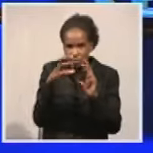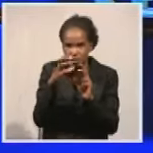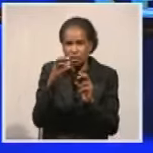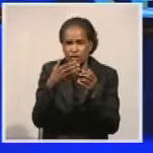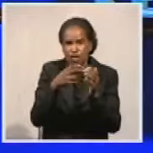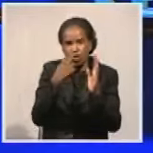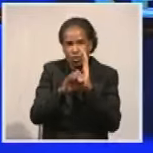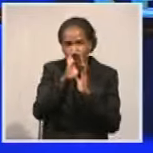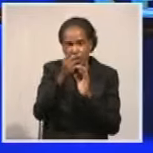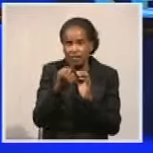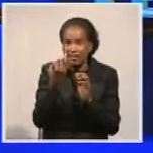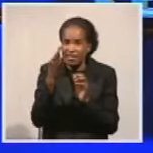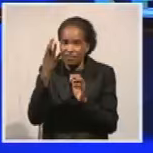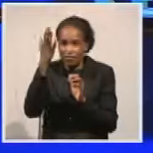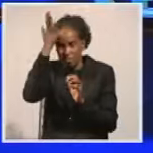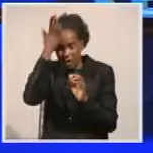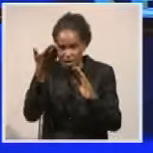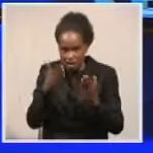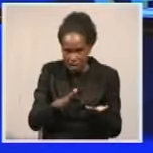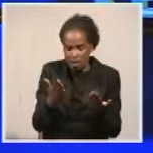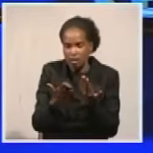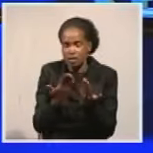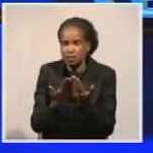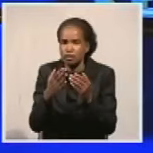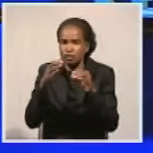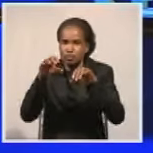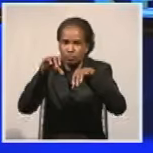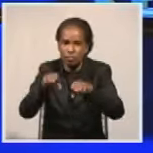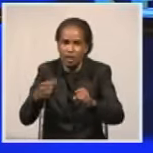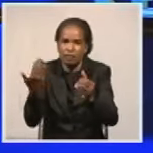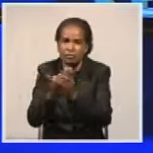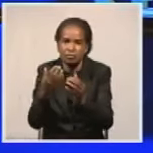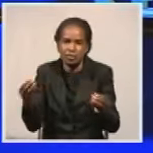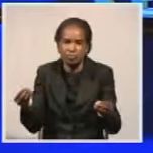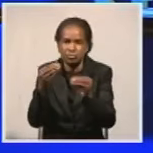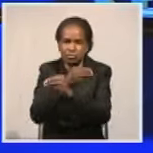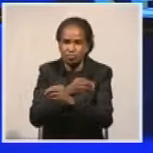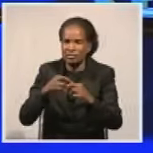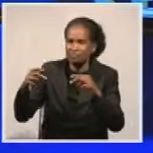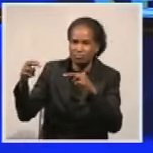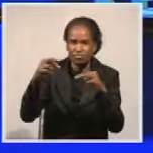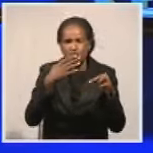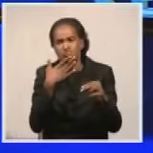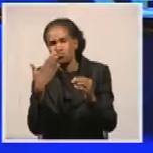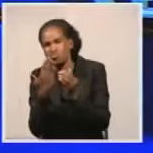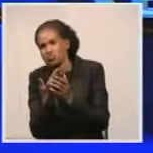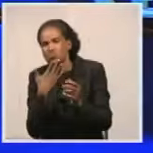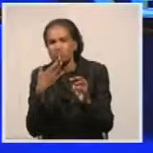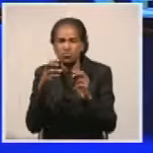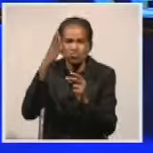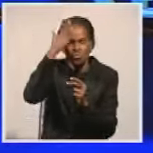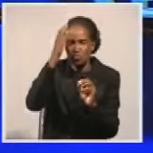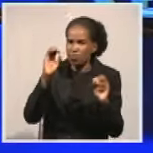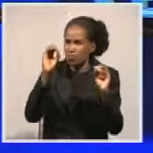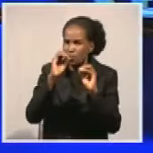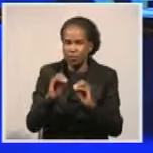Yeah, exactly. It should be in black and white. That will guide the traditional